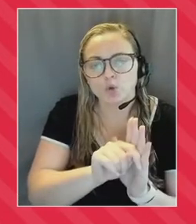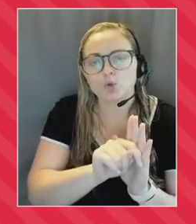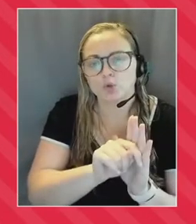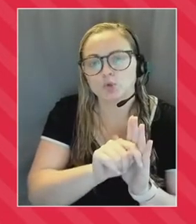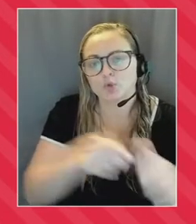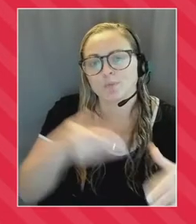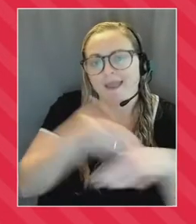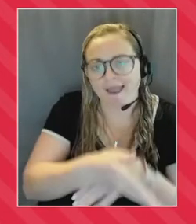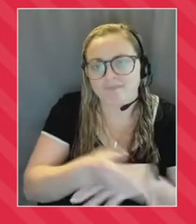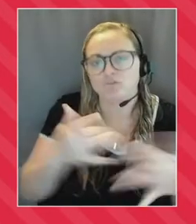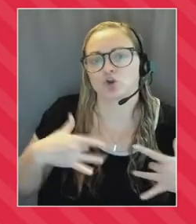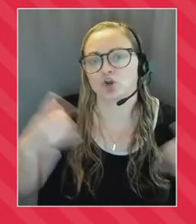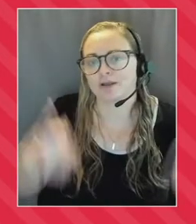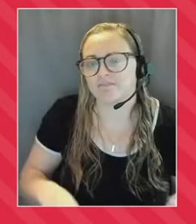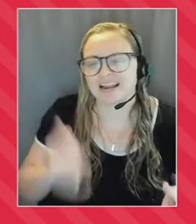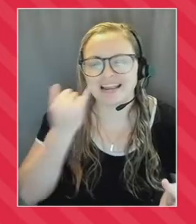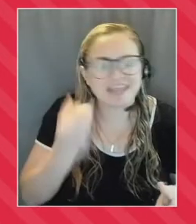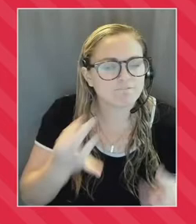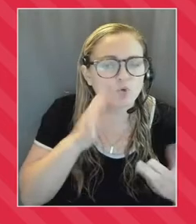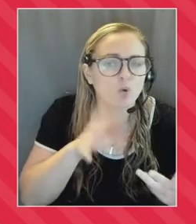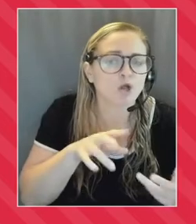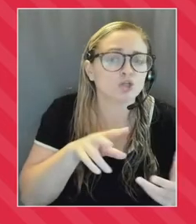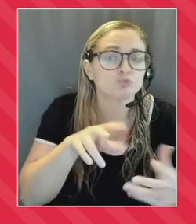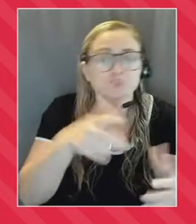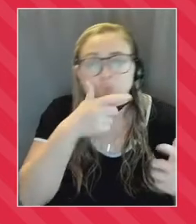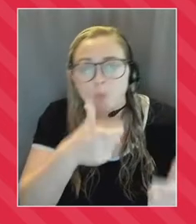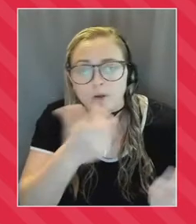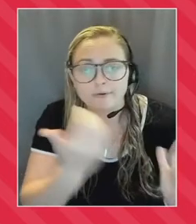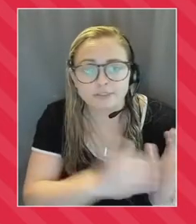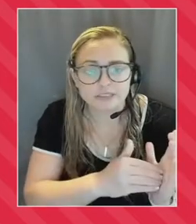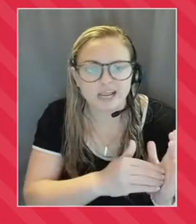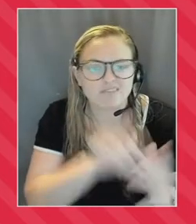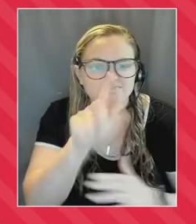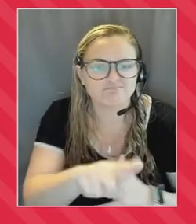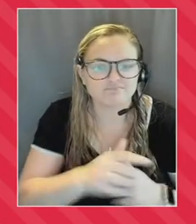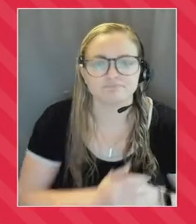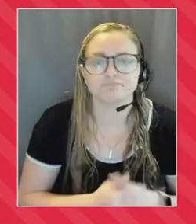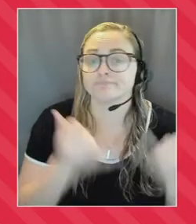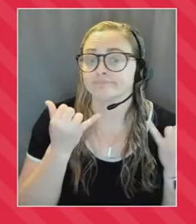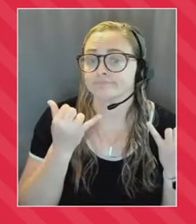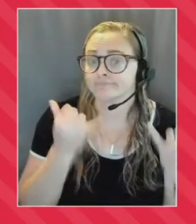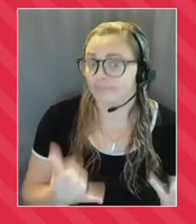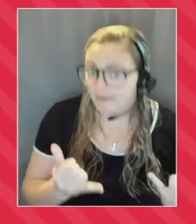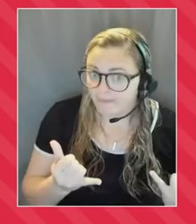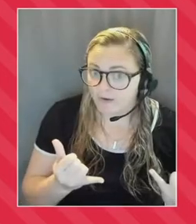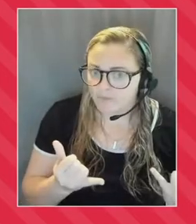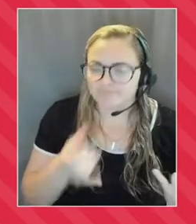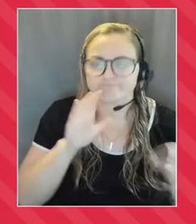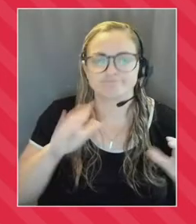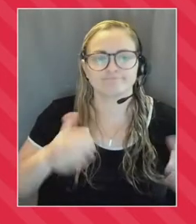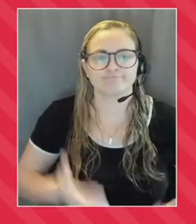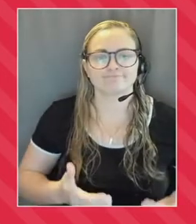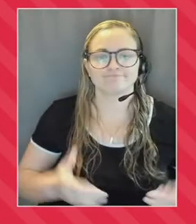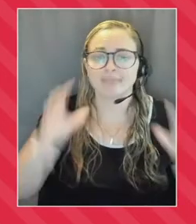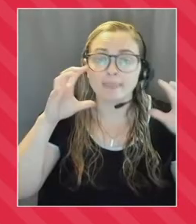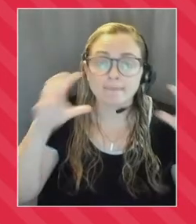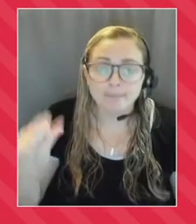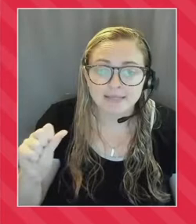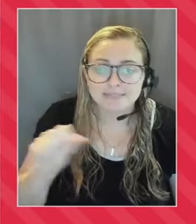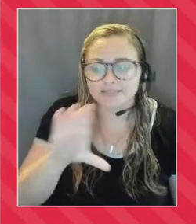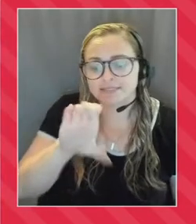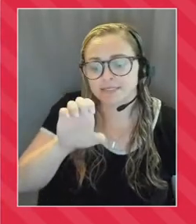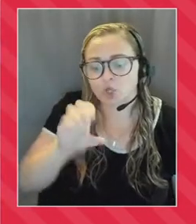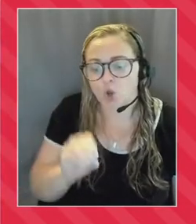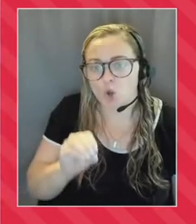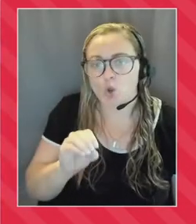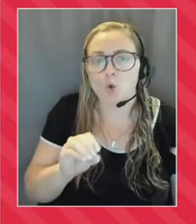event, just in case you want to rewatch anything. Now, I'd like to introduce the president and CEO of A